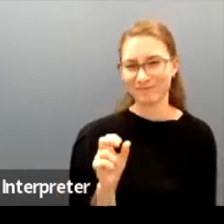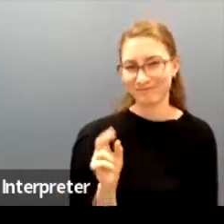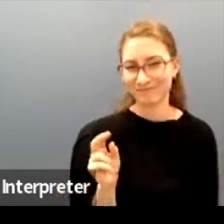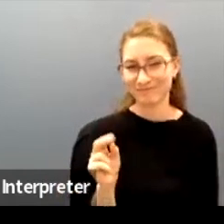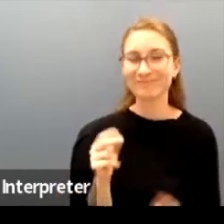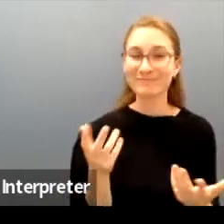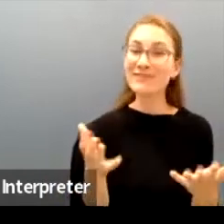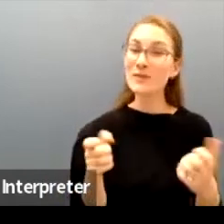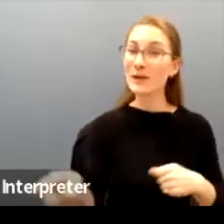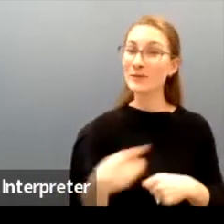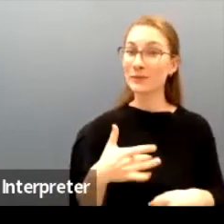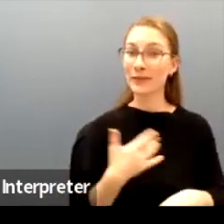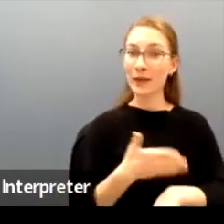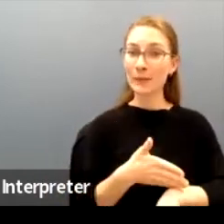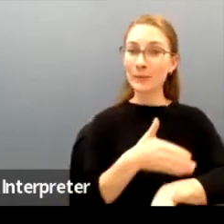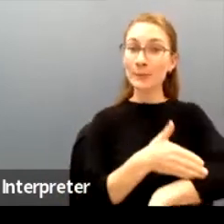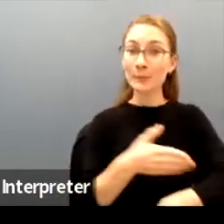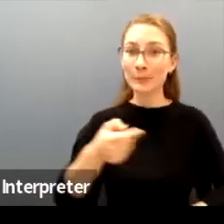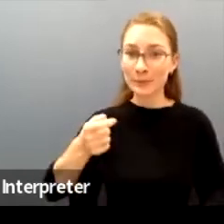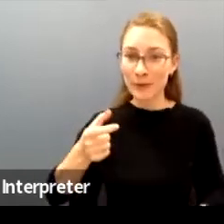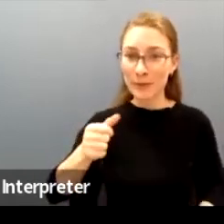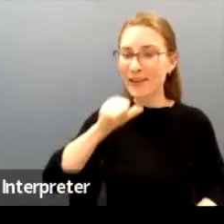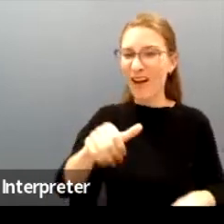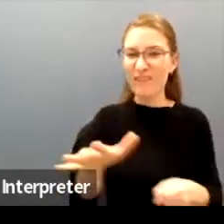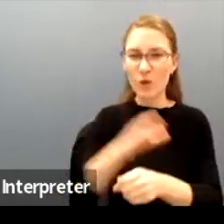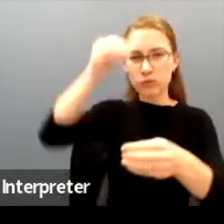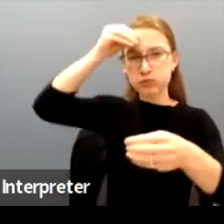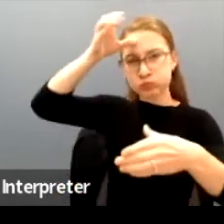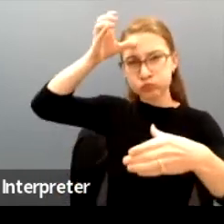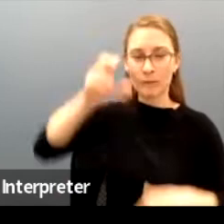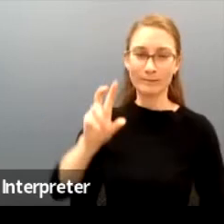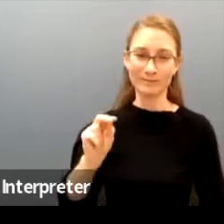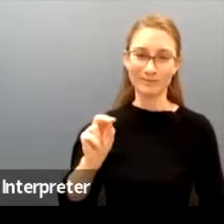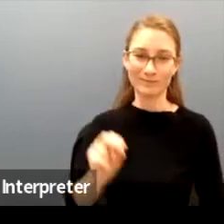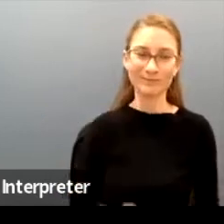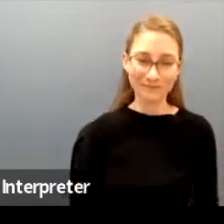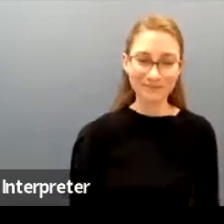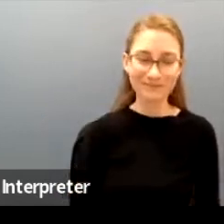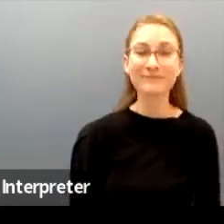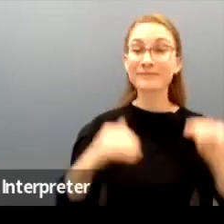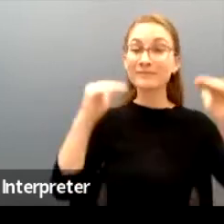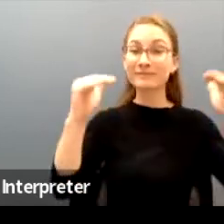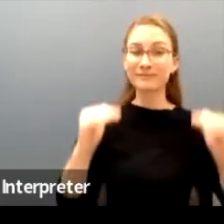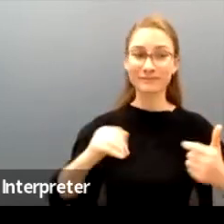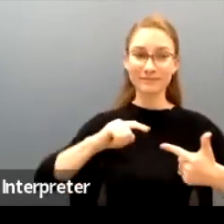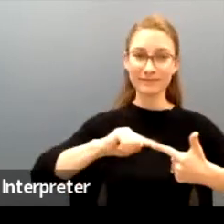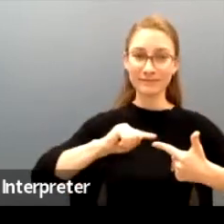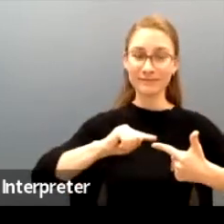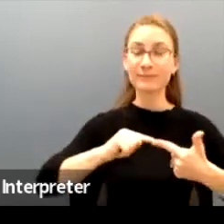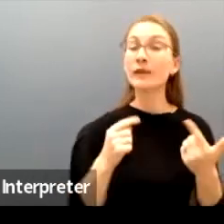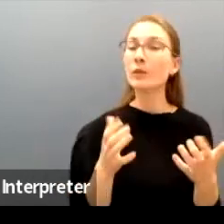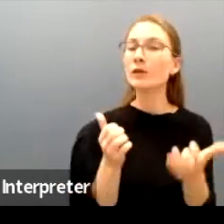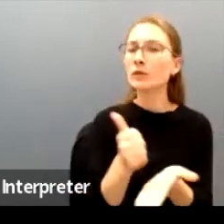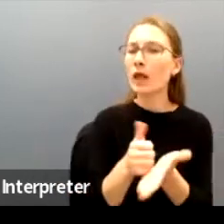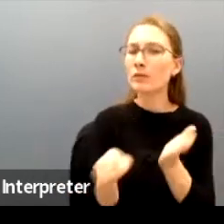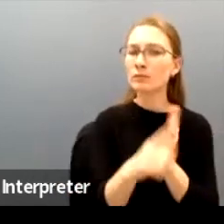bit of familiarity and comfortability with these devices. I also want to talk with you about choosing the right vocabulary. And again, this depends